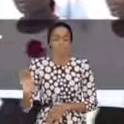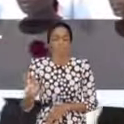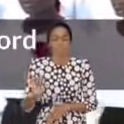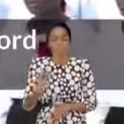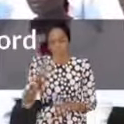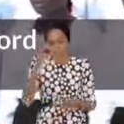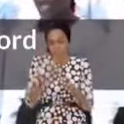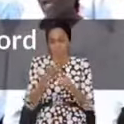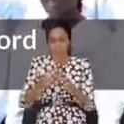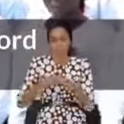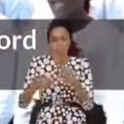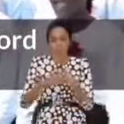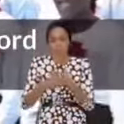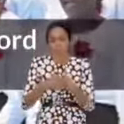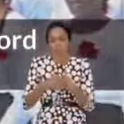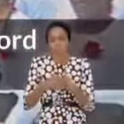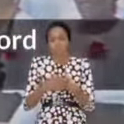Take me back.